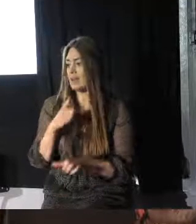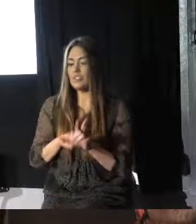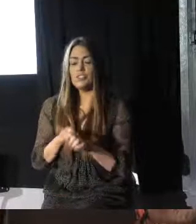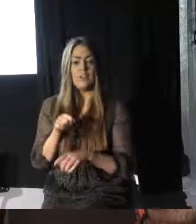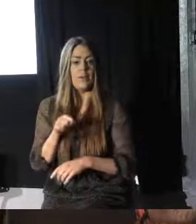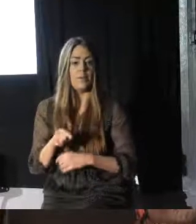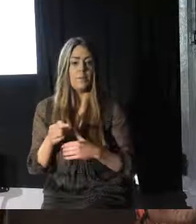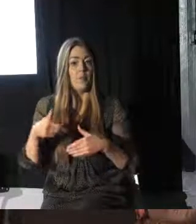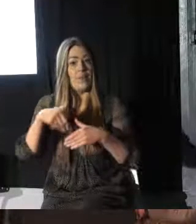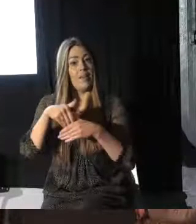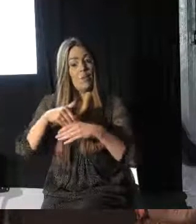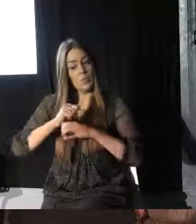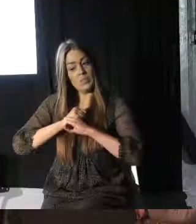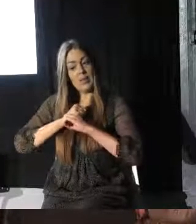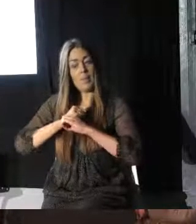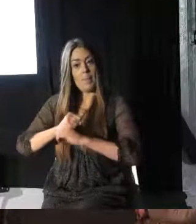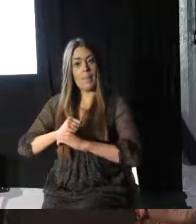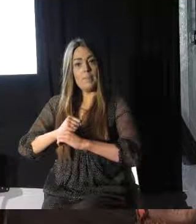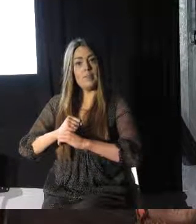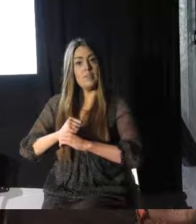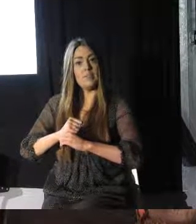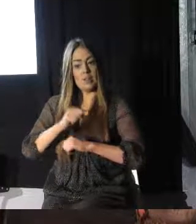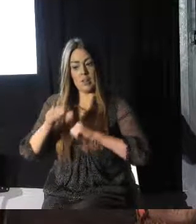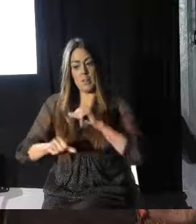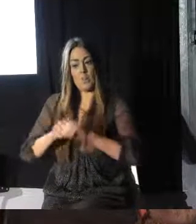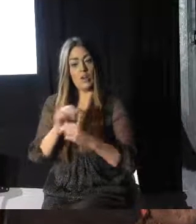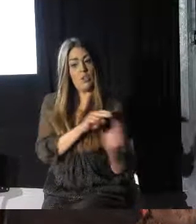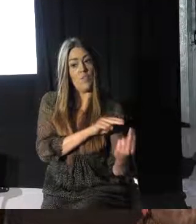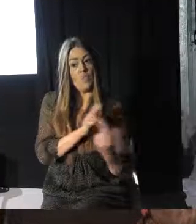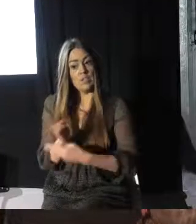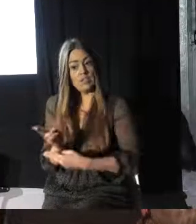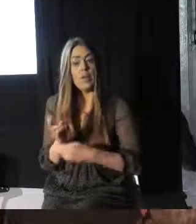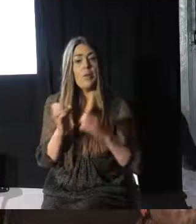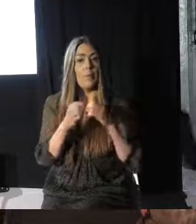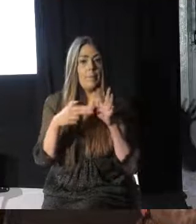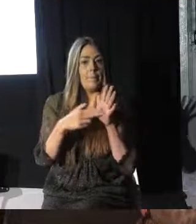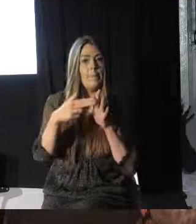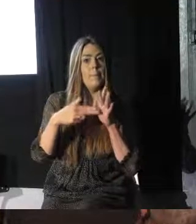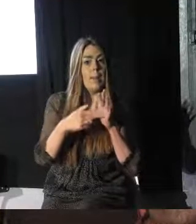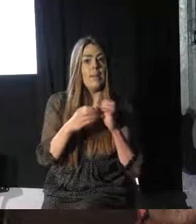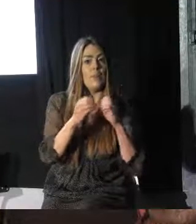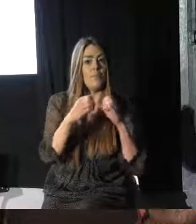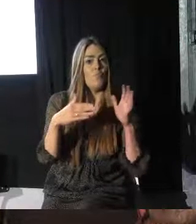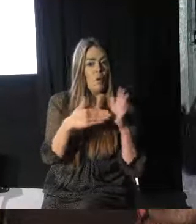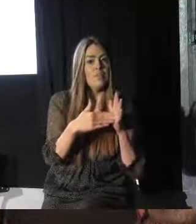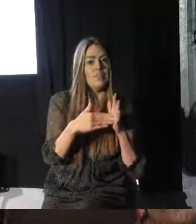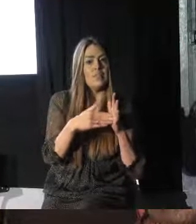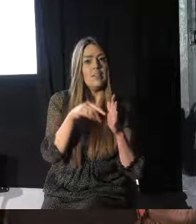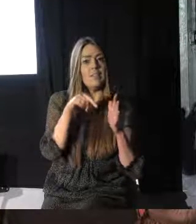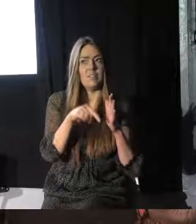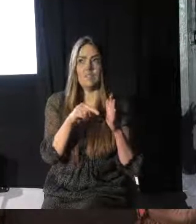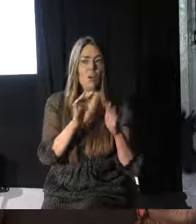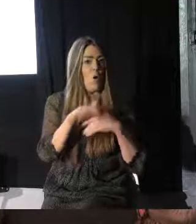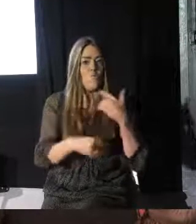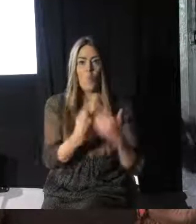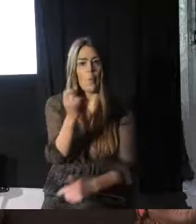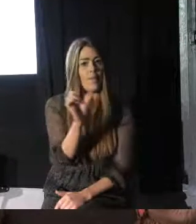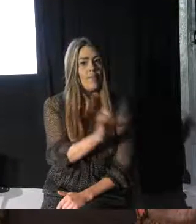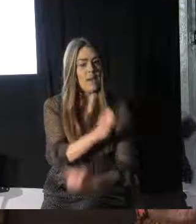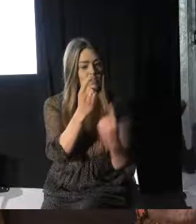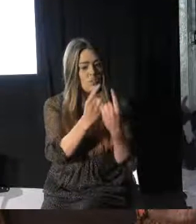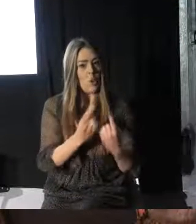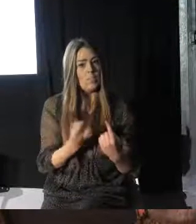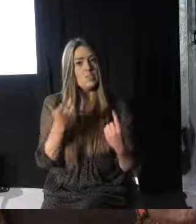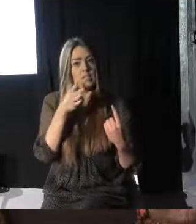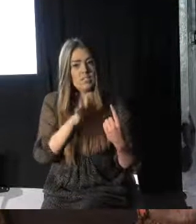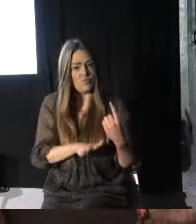includes the commitment that the process of return of the Benin bronzes, and we're talking here the more than 1,000 objects from more